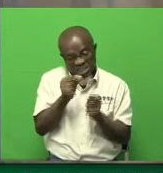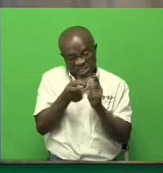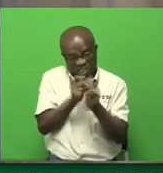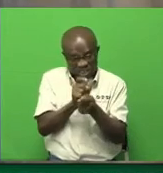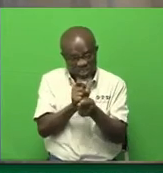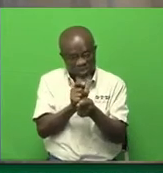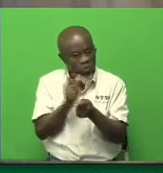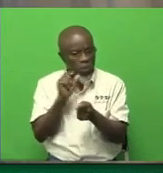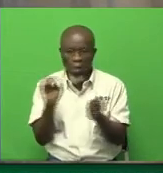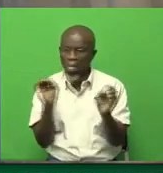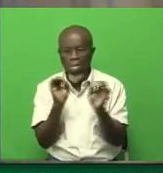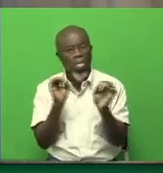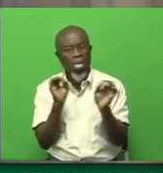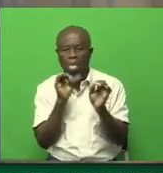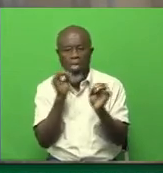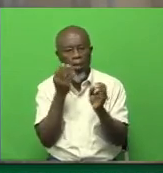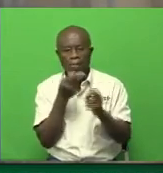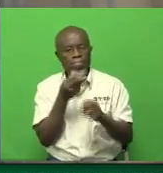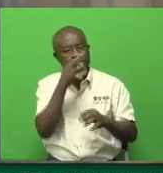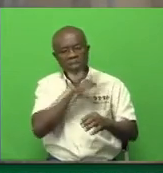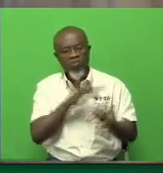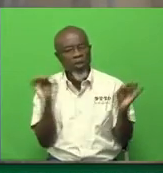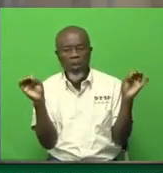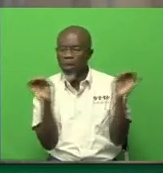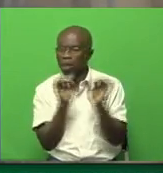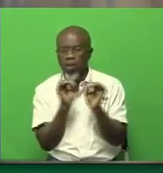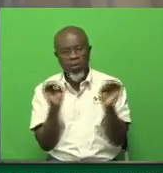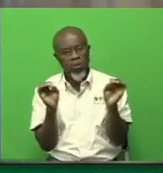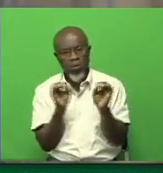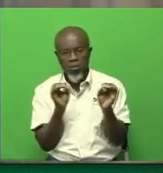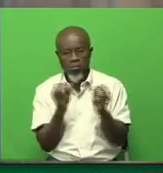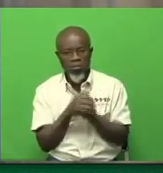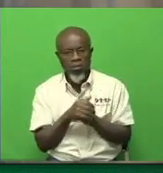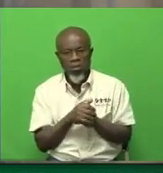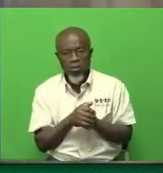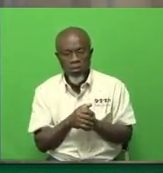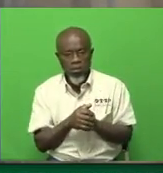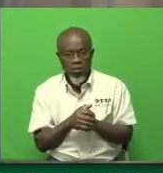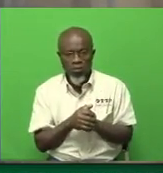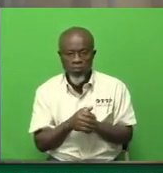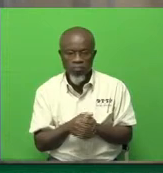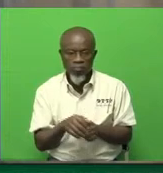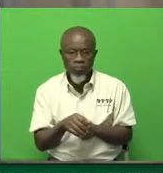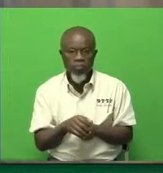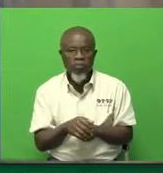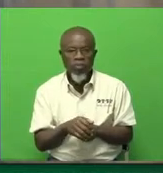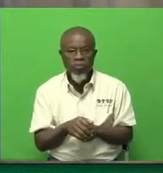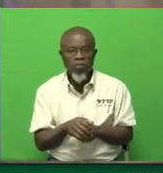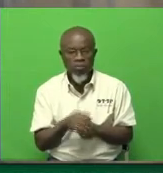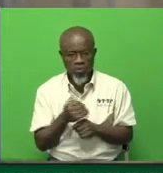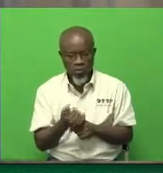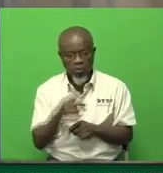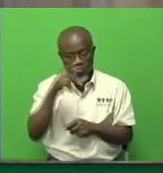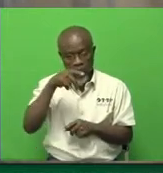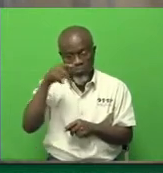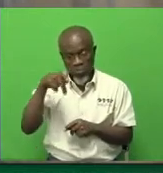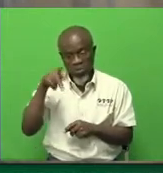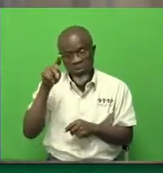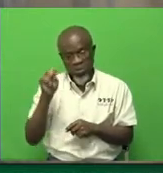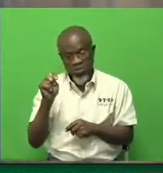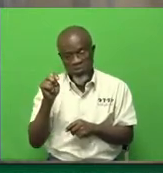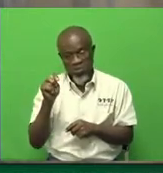no impact coming out it changes the minister made today petroleum profit Stacks PPT